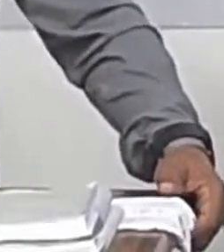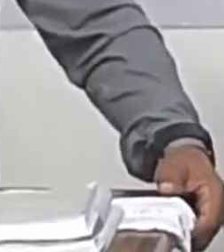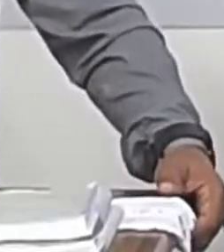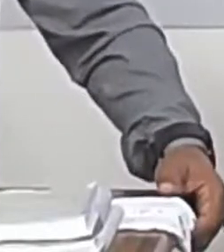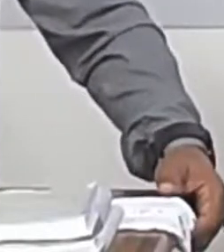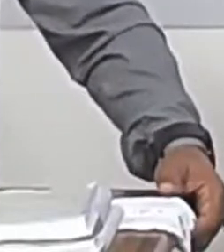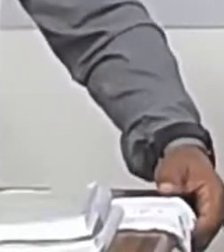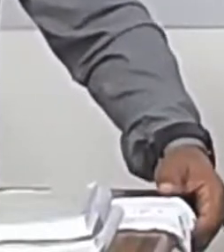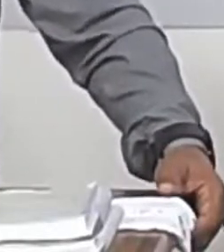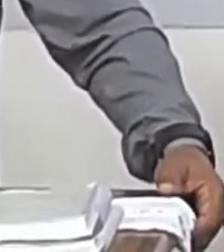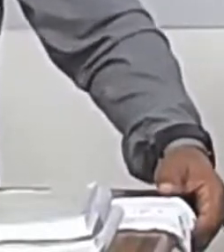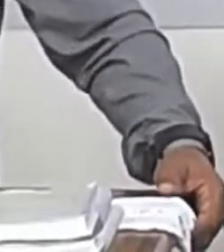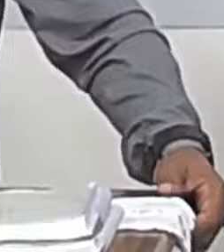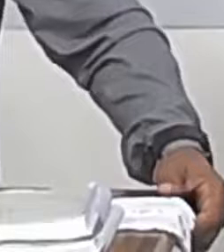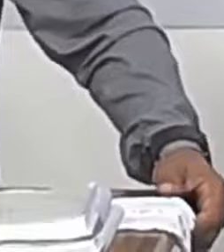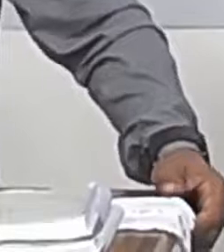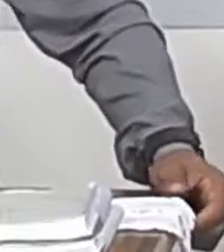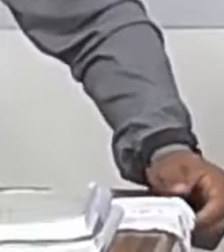couples,